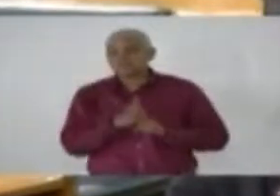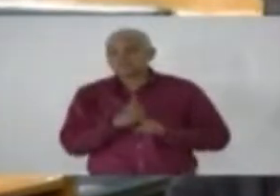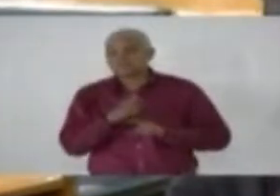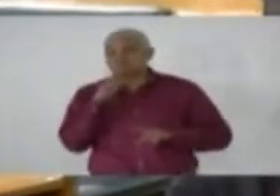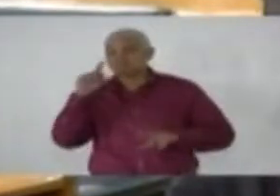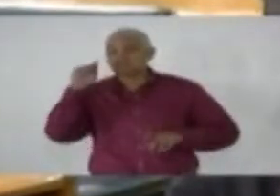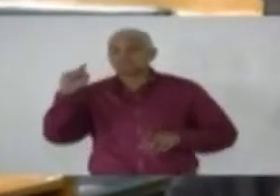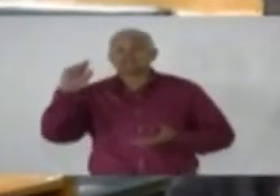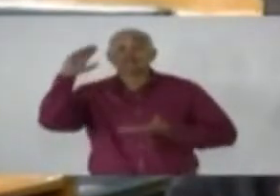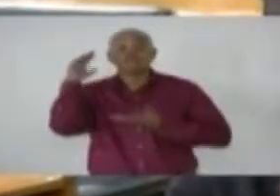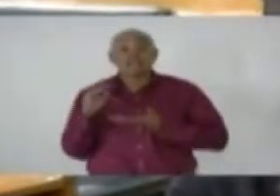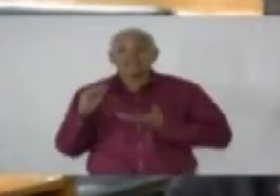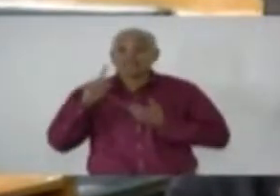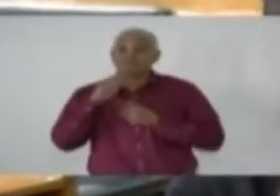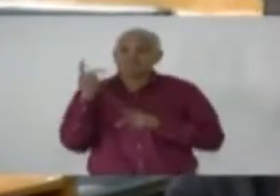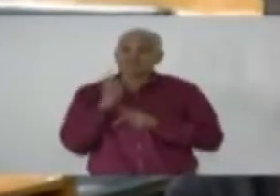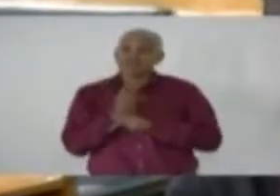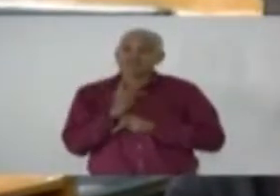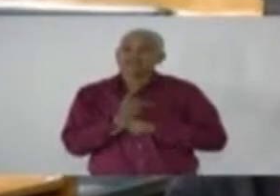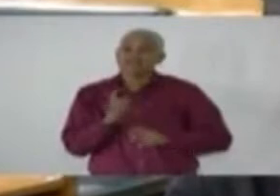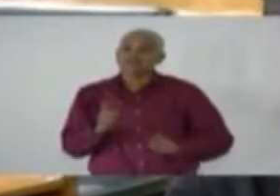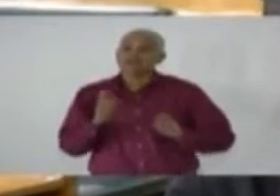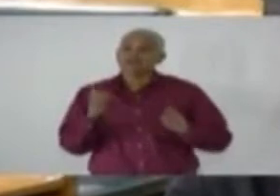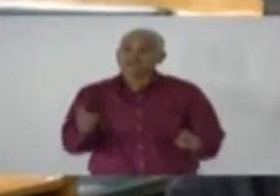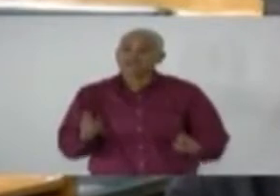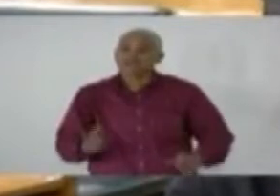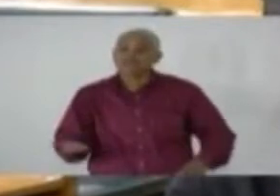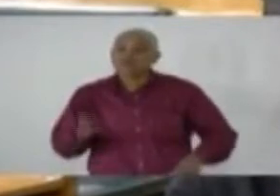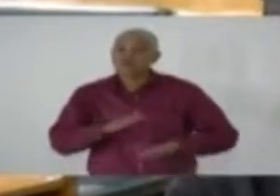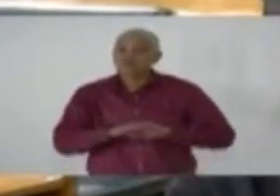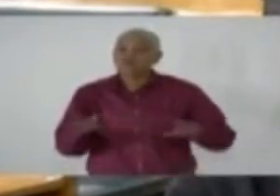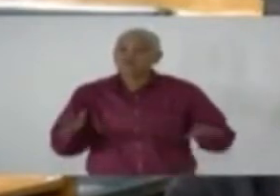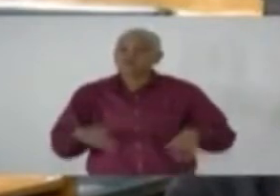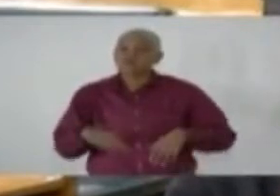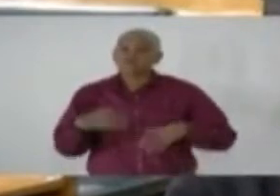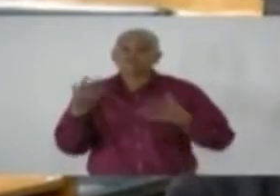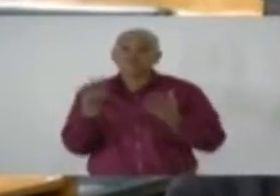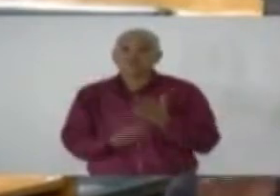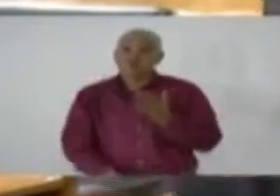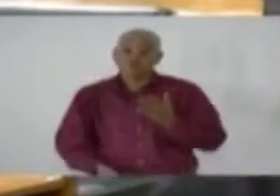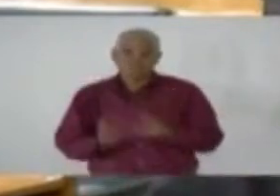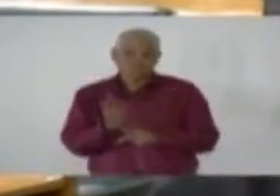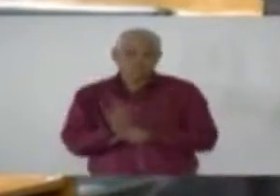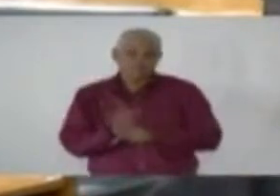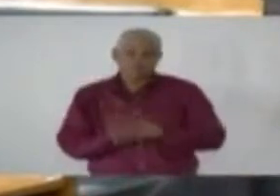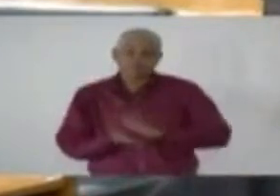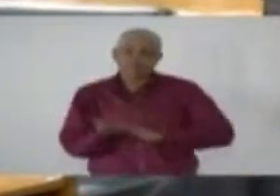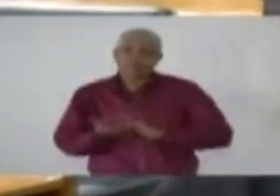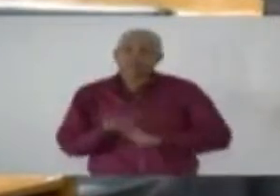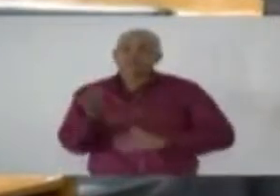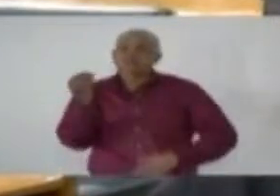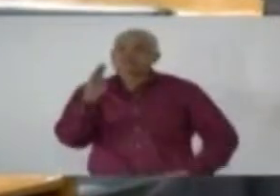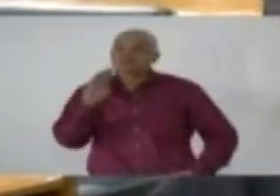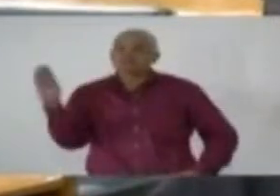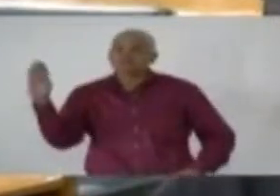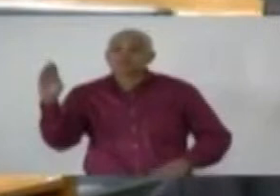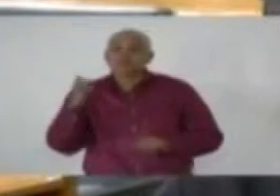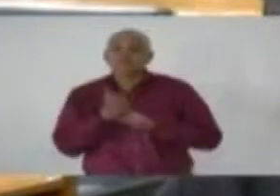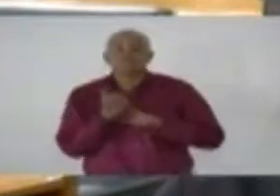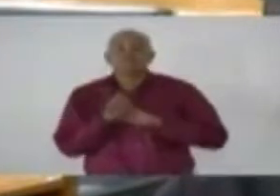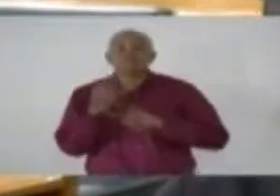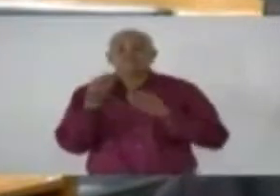tax relief that keeps on giving. It doesn't go away. And that was $14 billion worth that